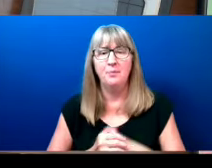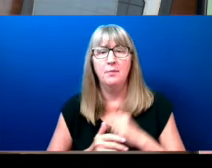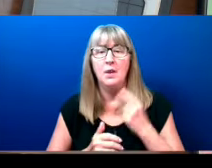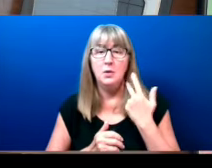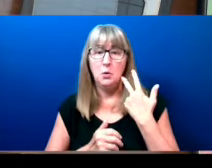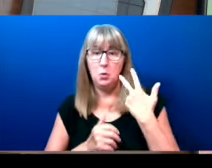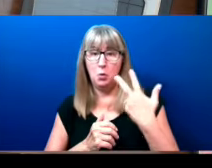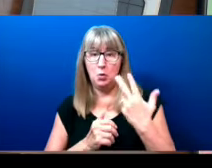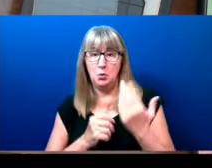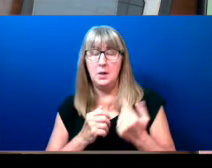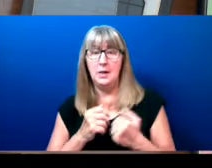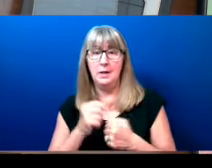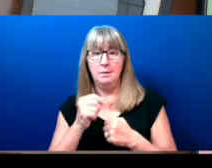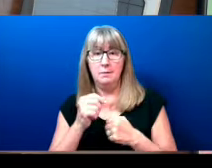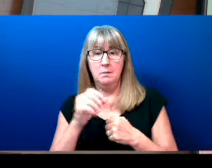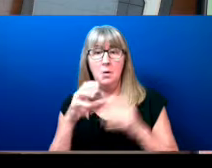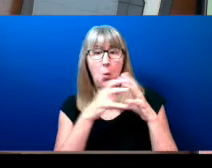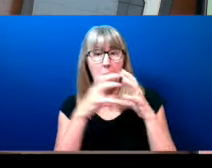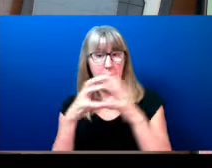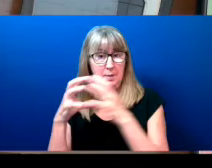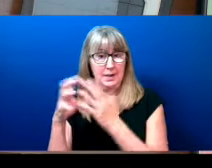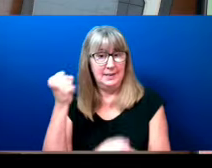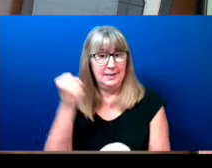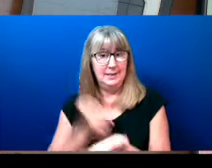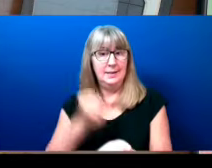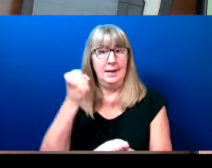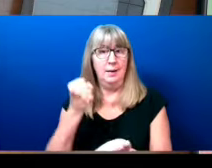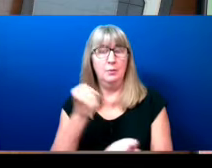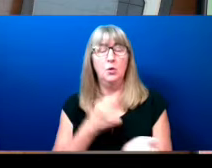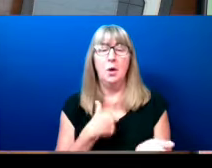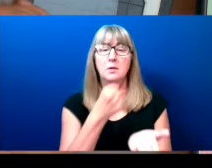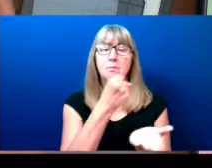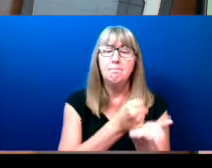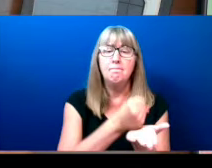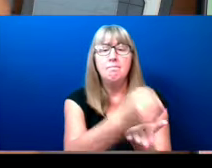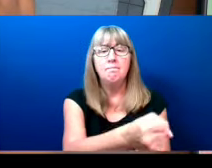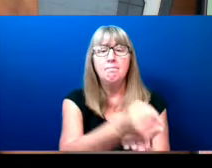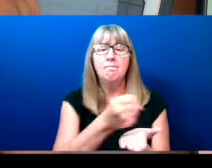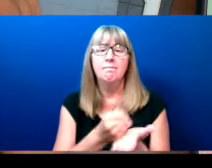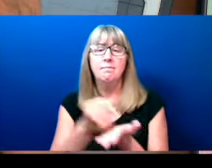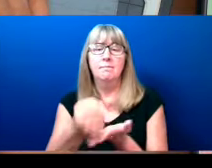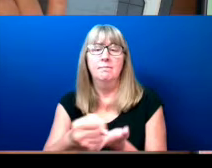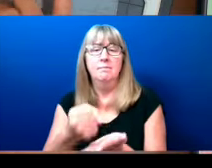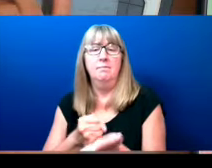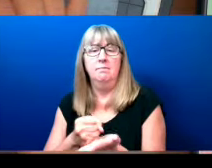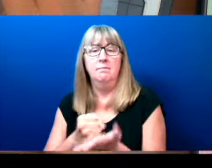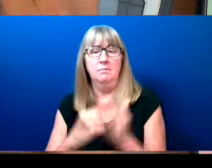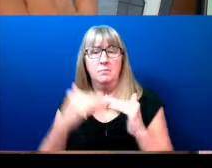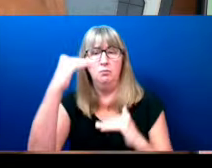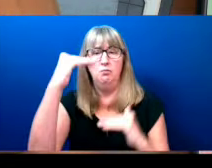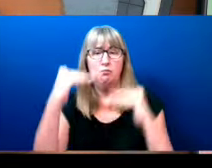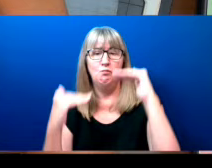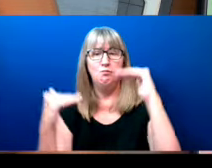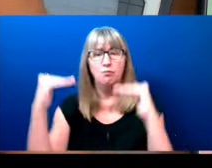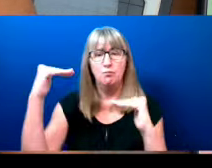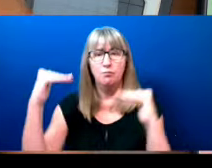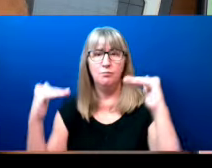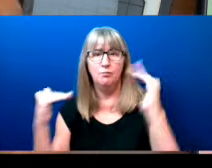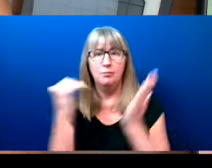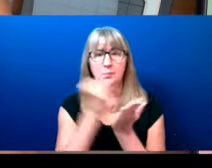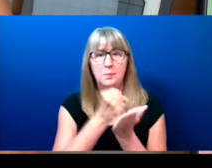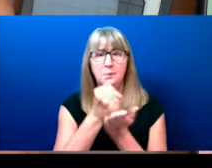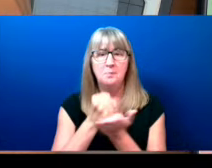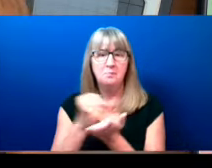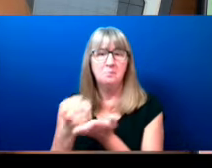I have the ornament stamp, which is just the 3 ornaments. And then I just stamped them repeatedly at different levels, as